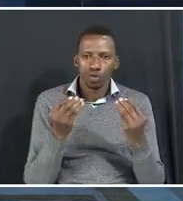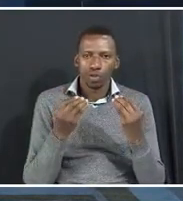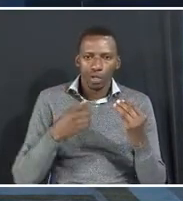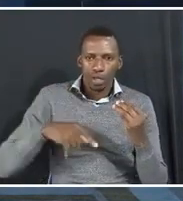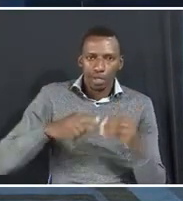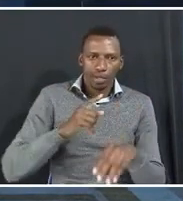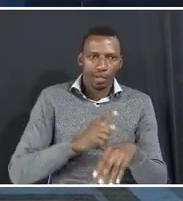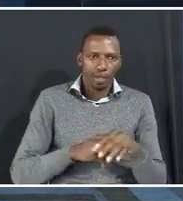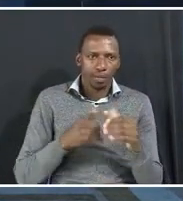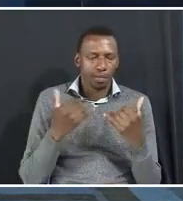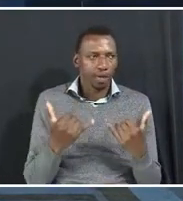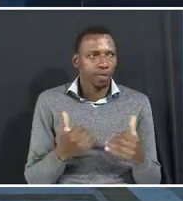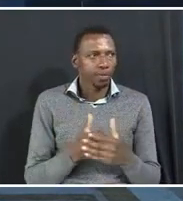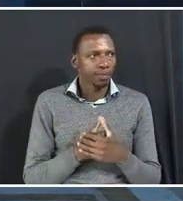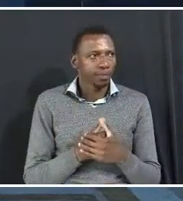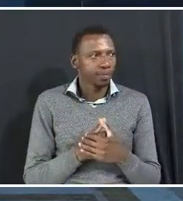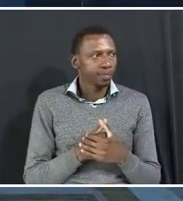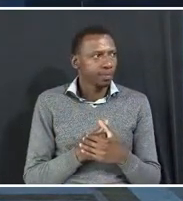huu.